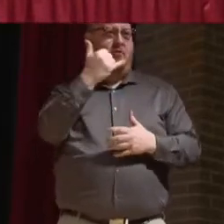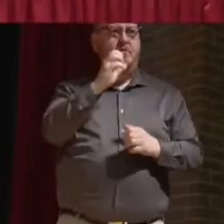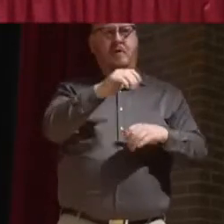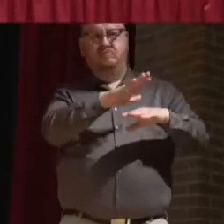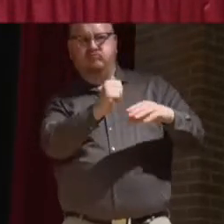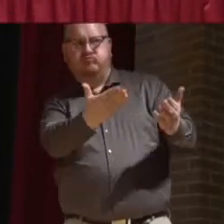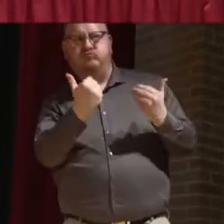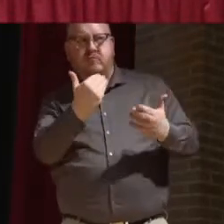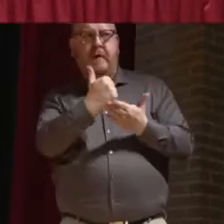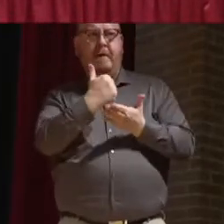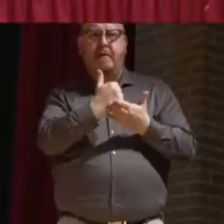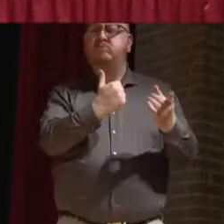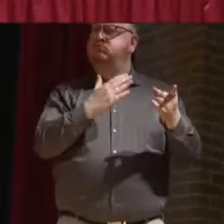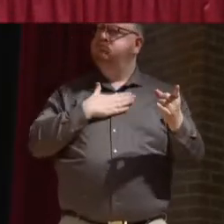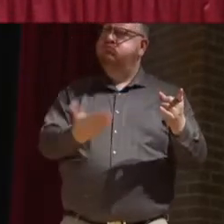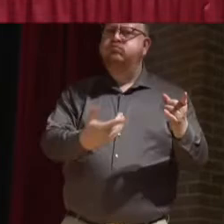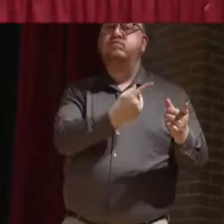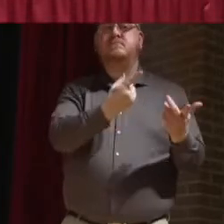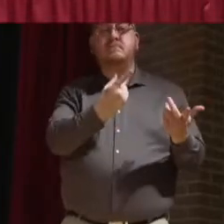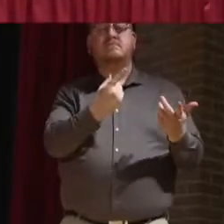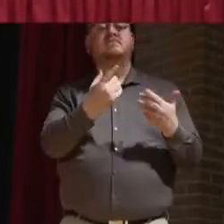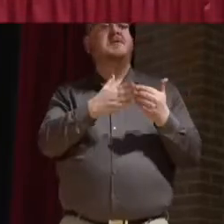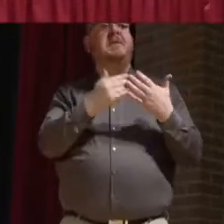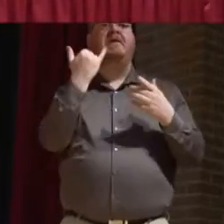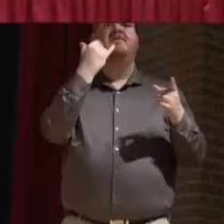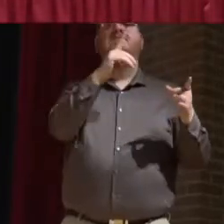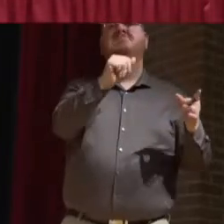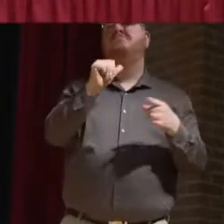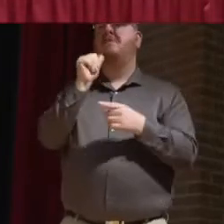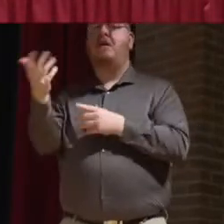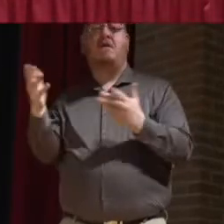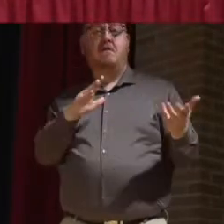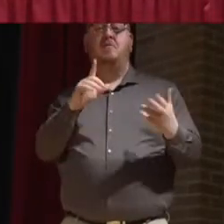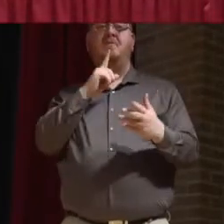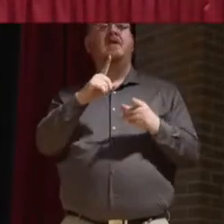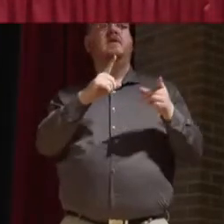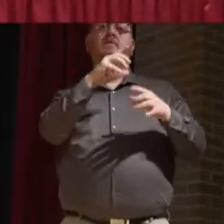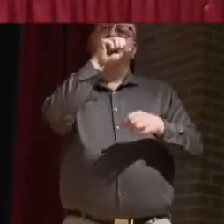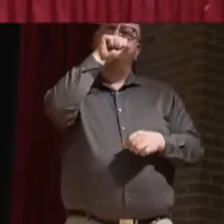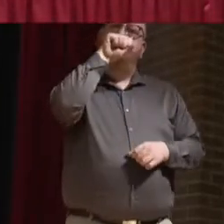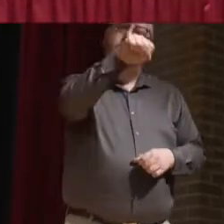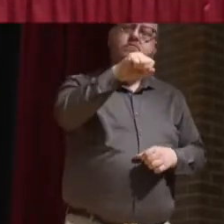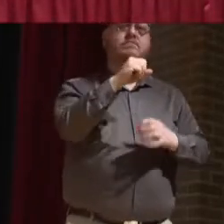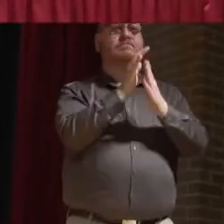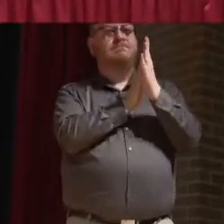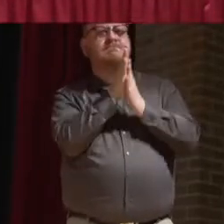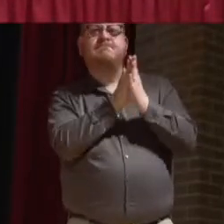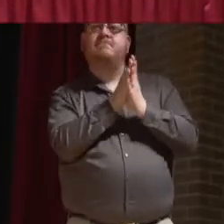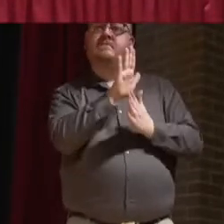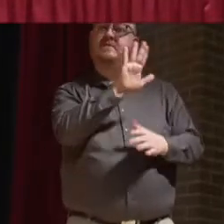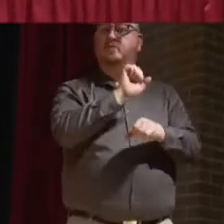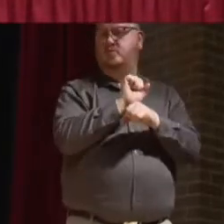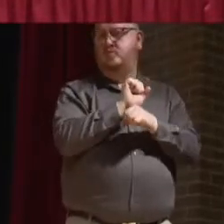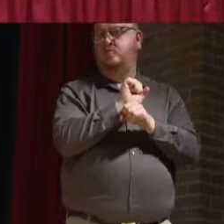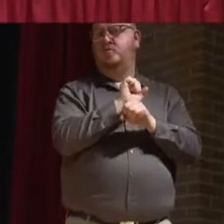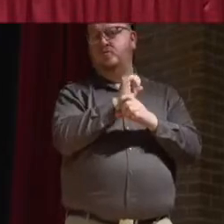than other people who aren't disabled, and just because he loves what he does, loves the restaurant, loves being able to showcase his talents.